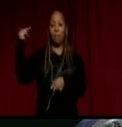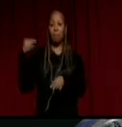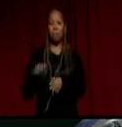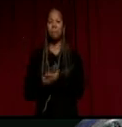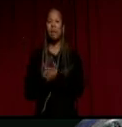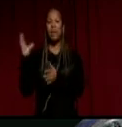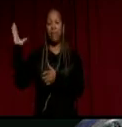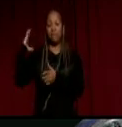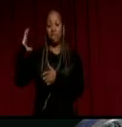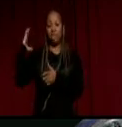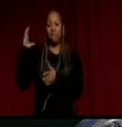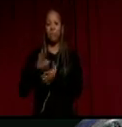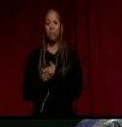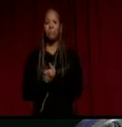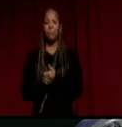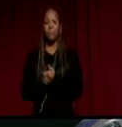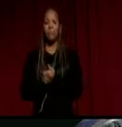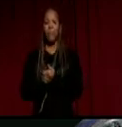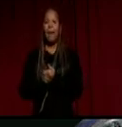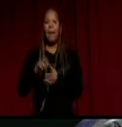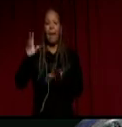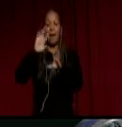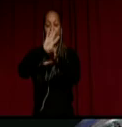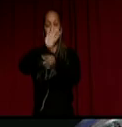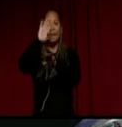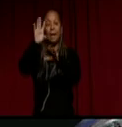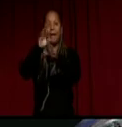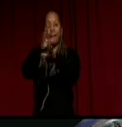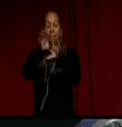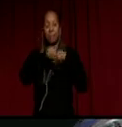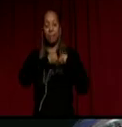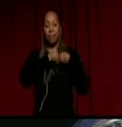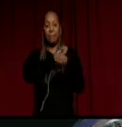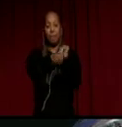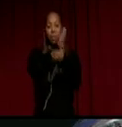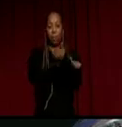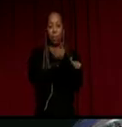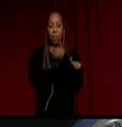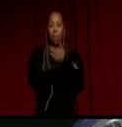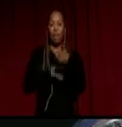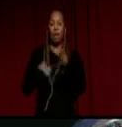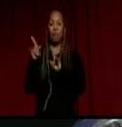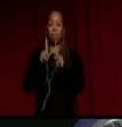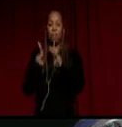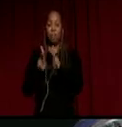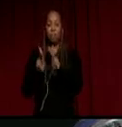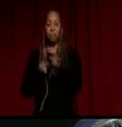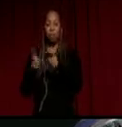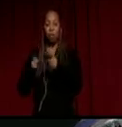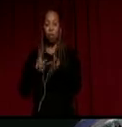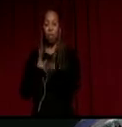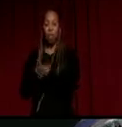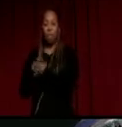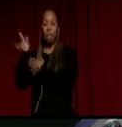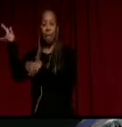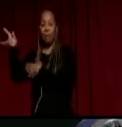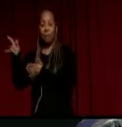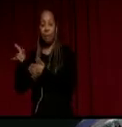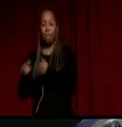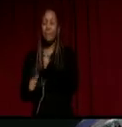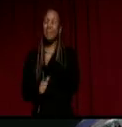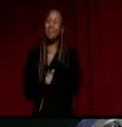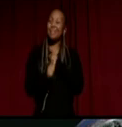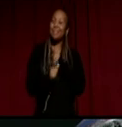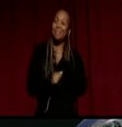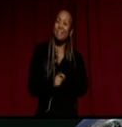chief. I accept the authority of the stewardess when I get on the plane. You have to have authority. But it's very dangerous, I